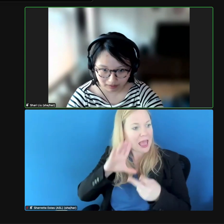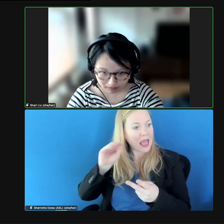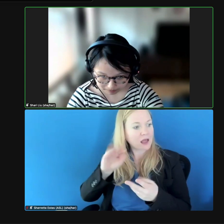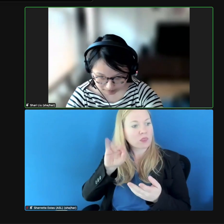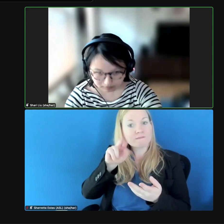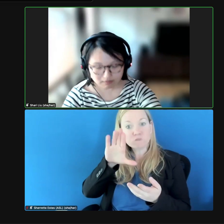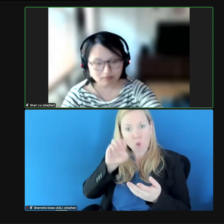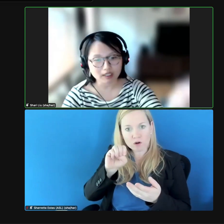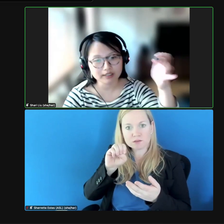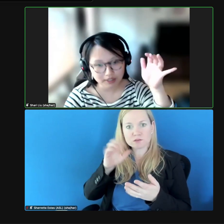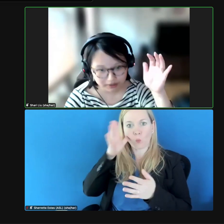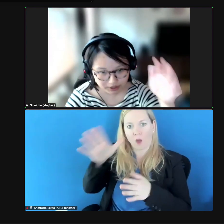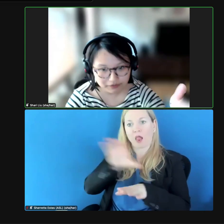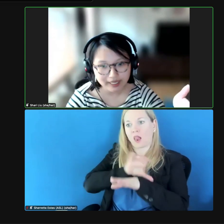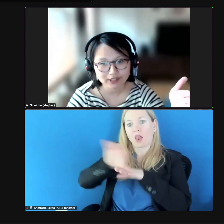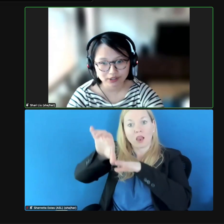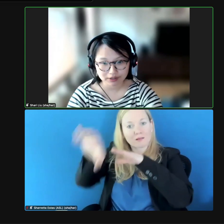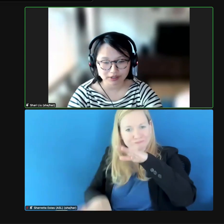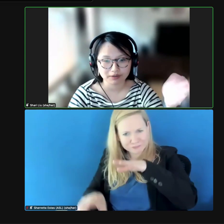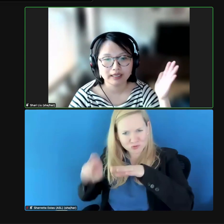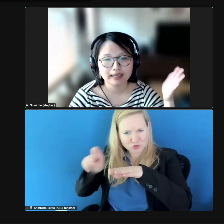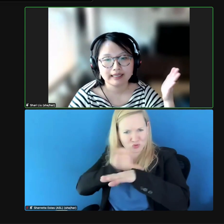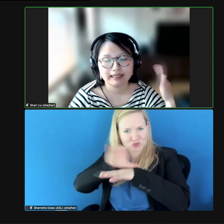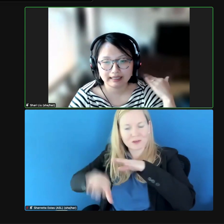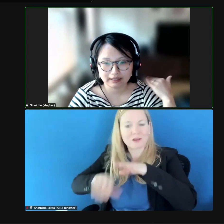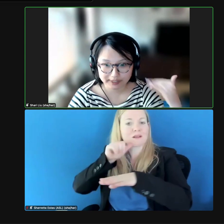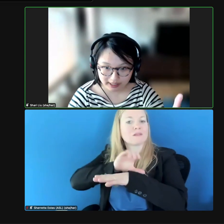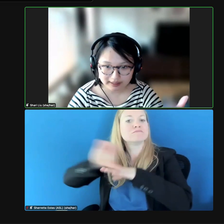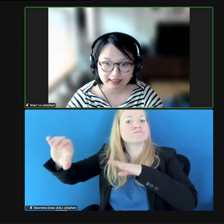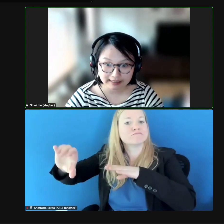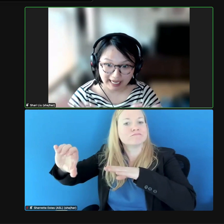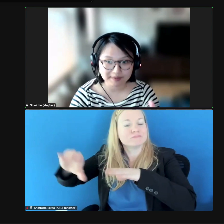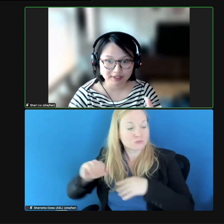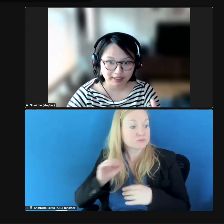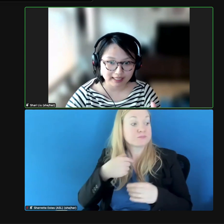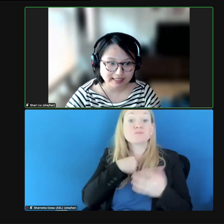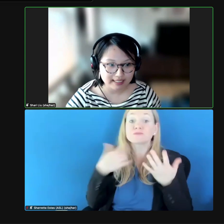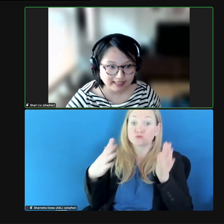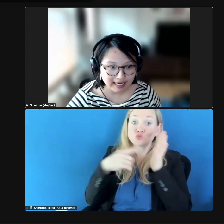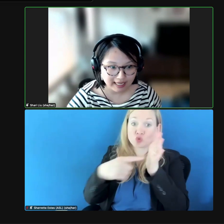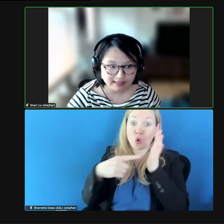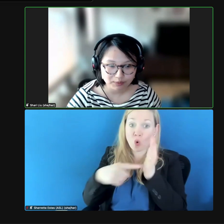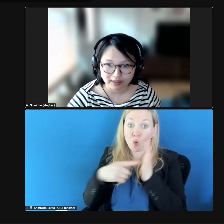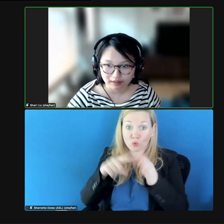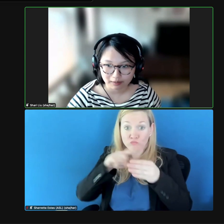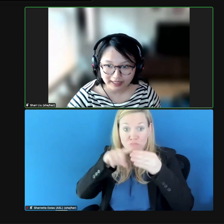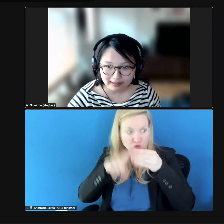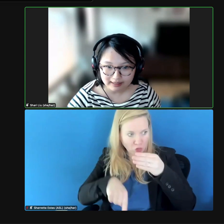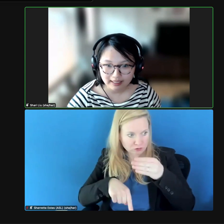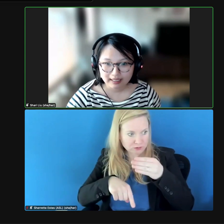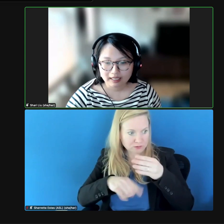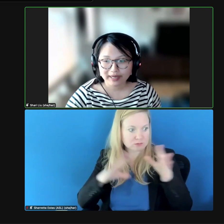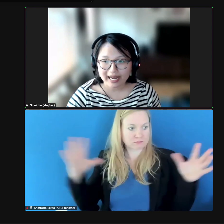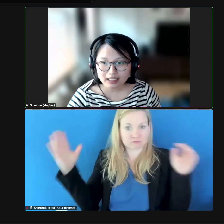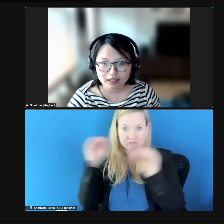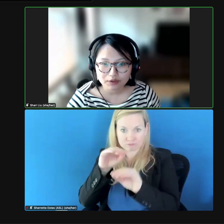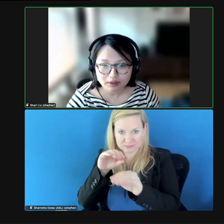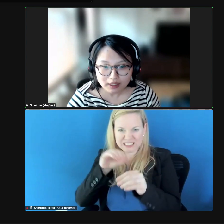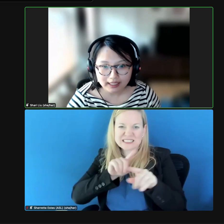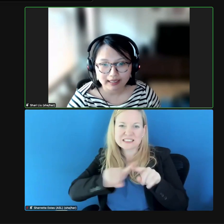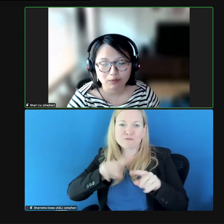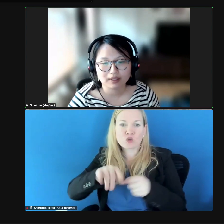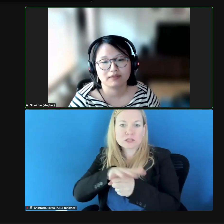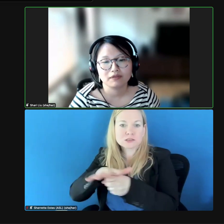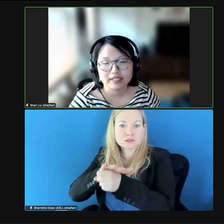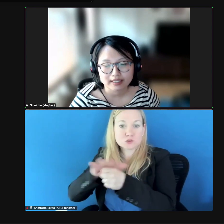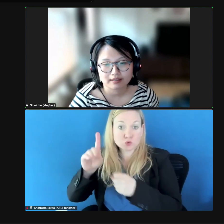that goal. So far I showed you the results collapsed across these tasks within domains, but actually if you